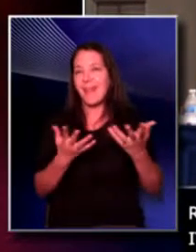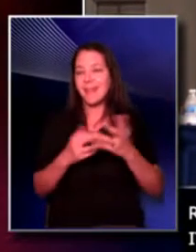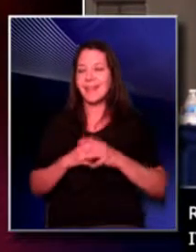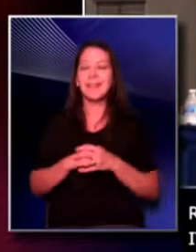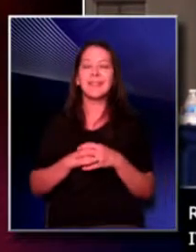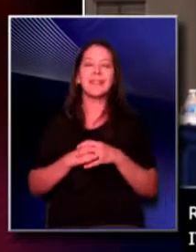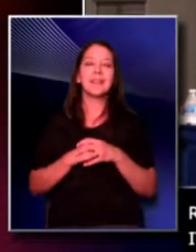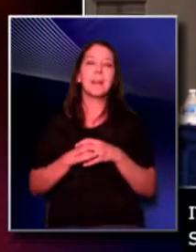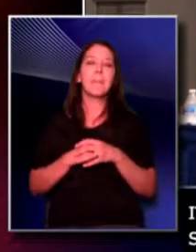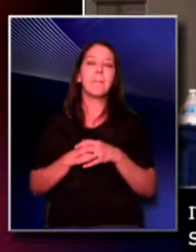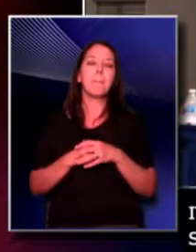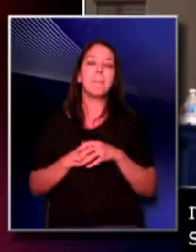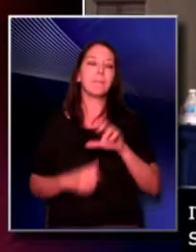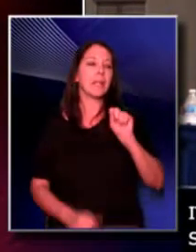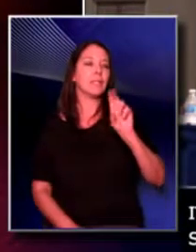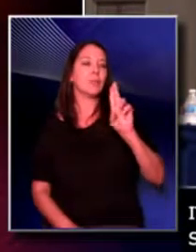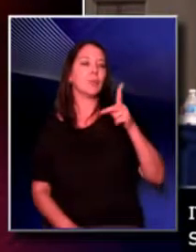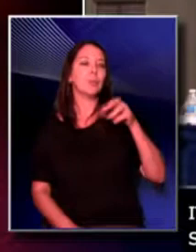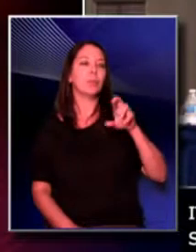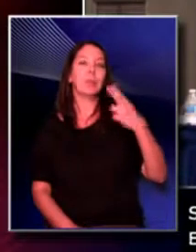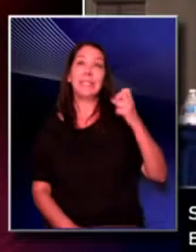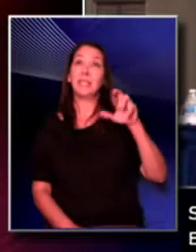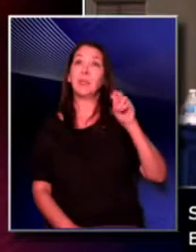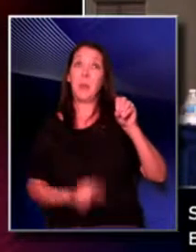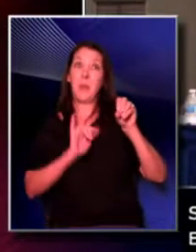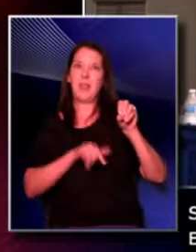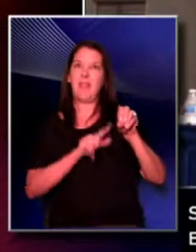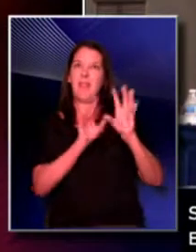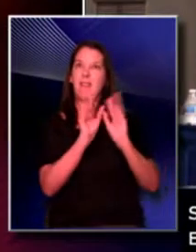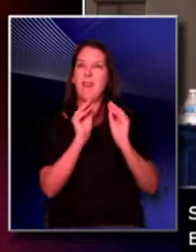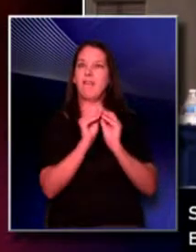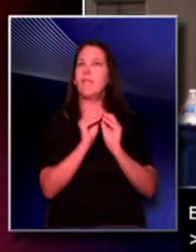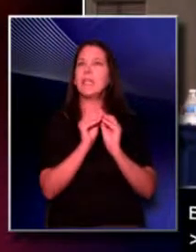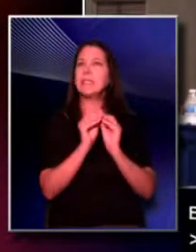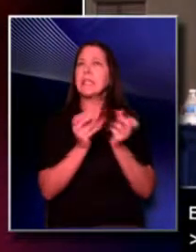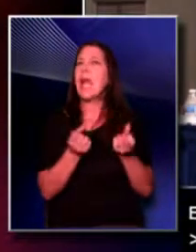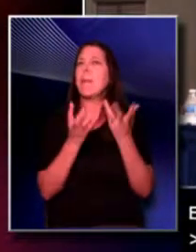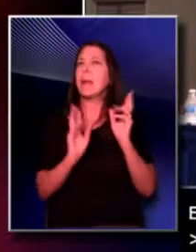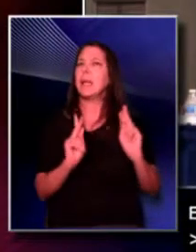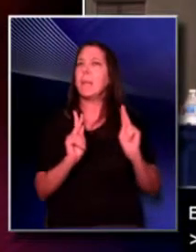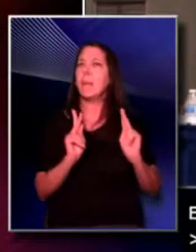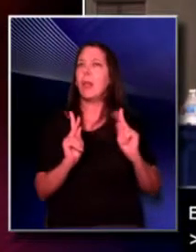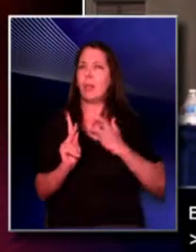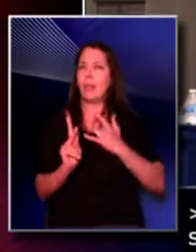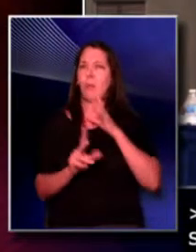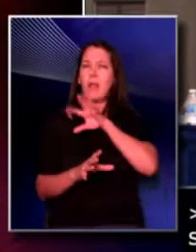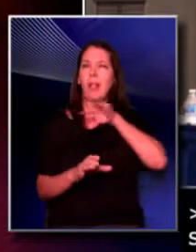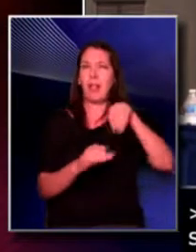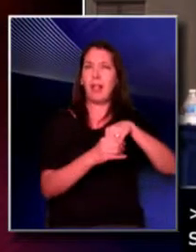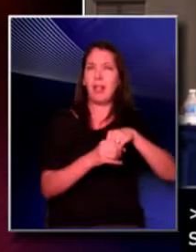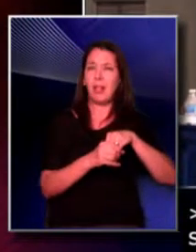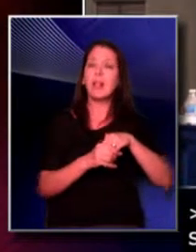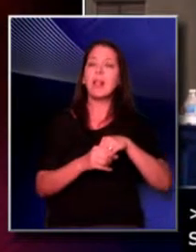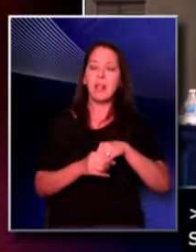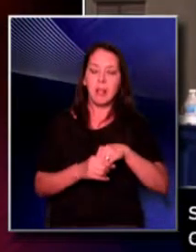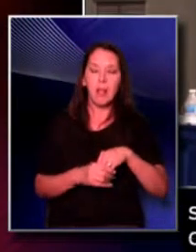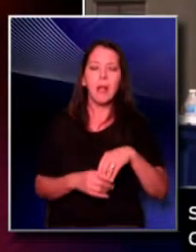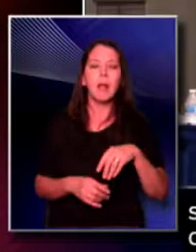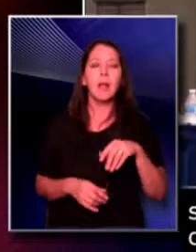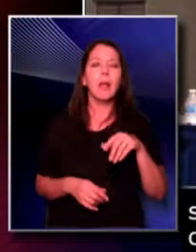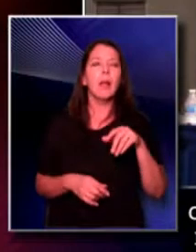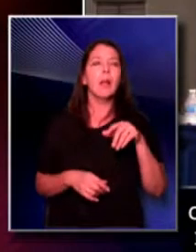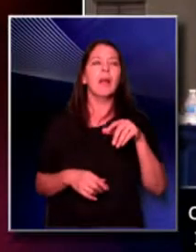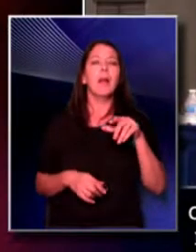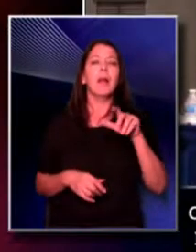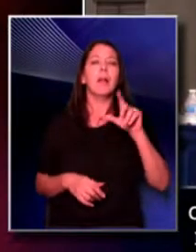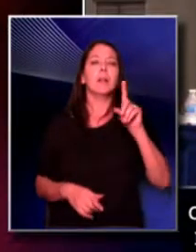the superheroes conference, or how many people will probably participate in that? Ooh, I'm going to defer to Anita real